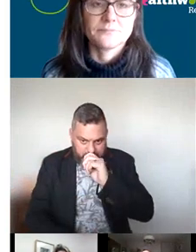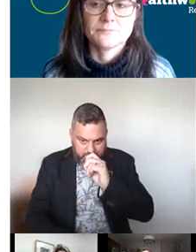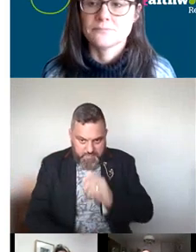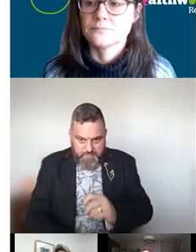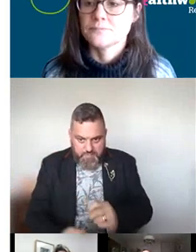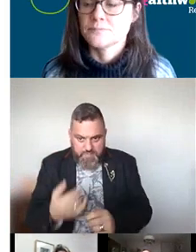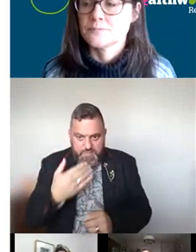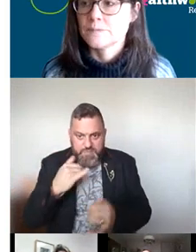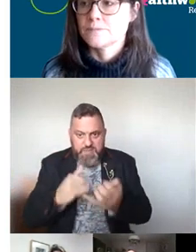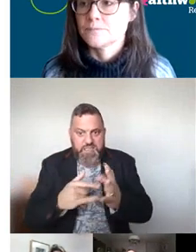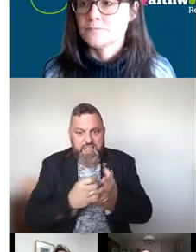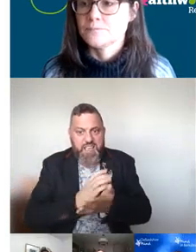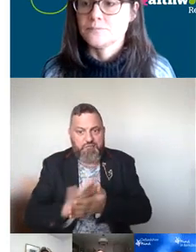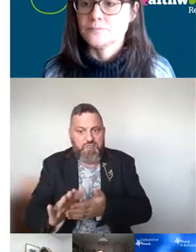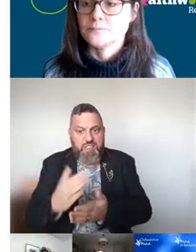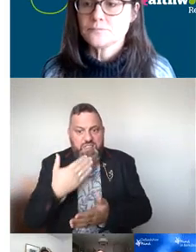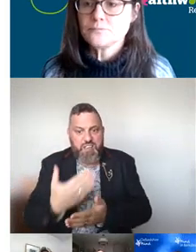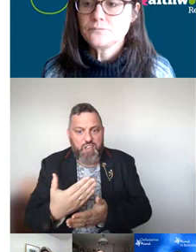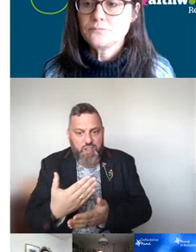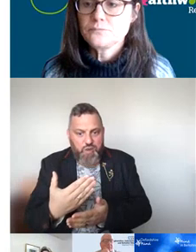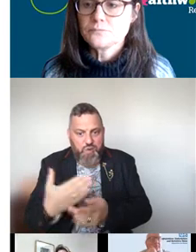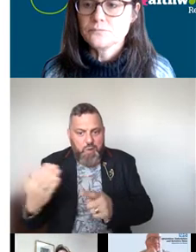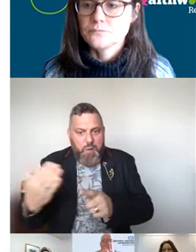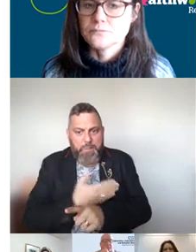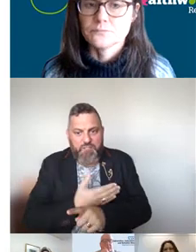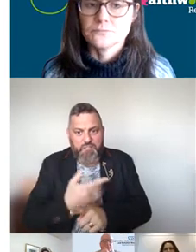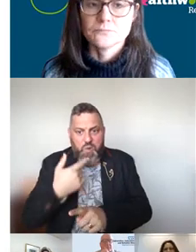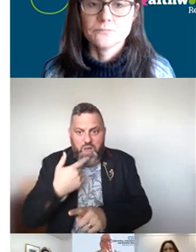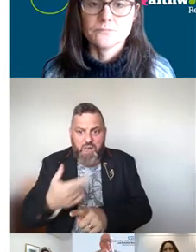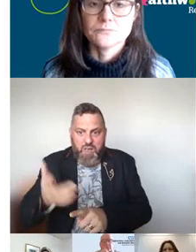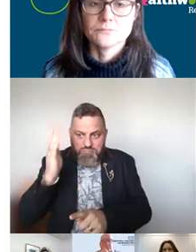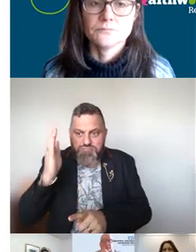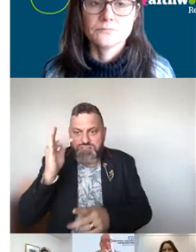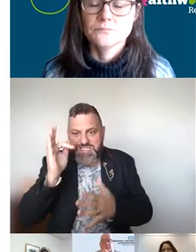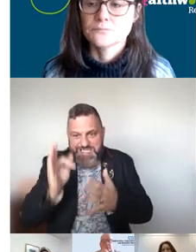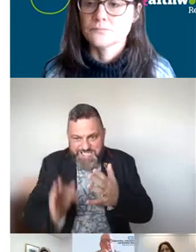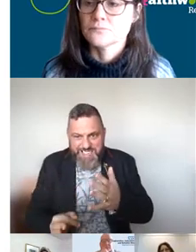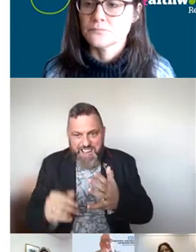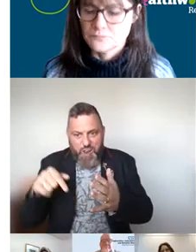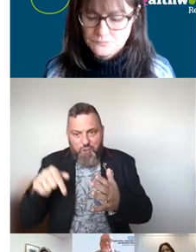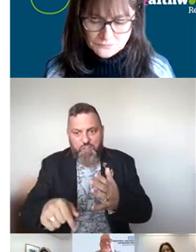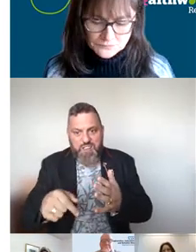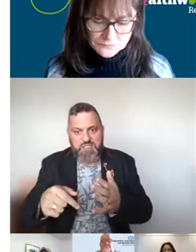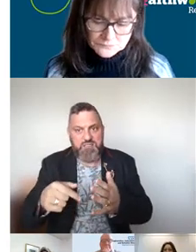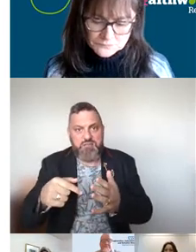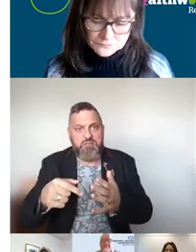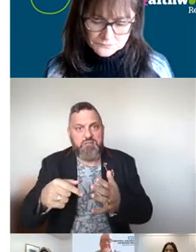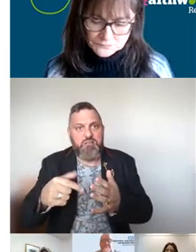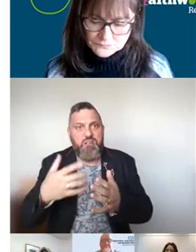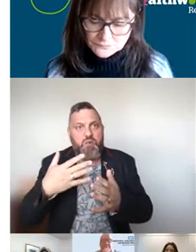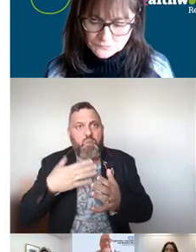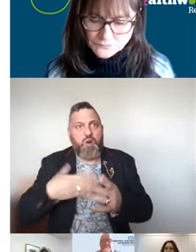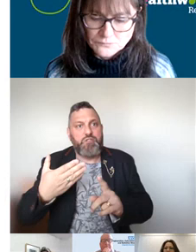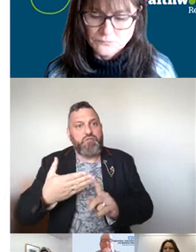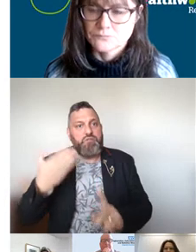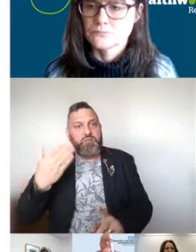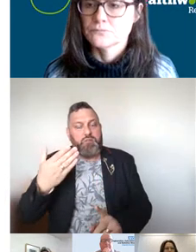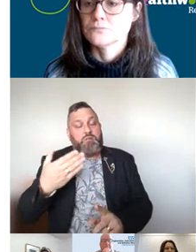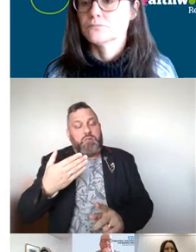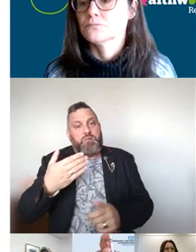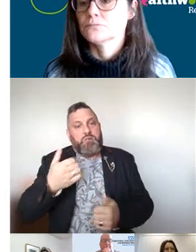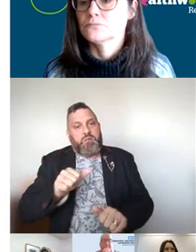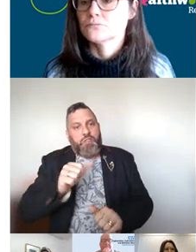Sarah, thank you for that introduction. And before I get going on the detail of the presentation, I just want to acknowledge that the work that's been